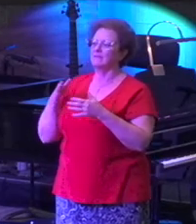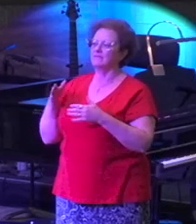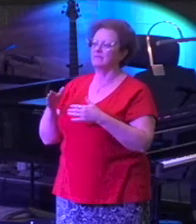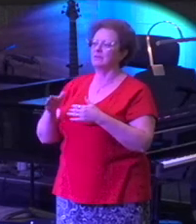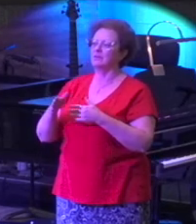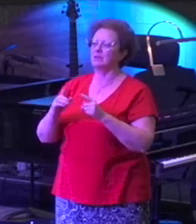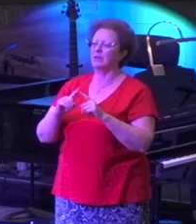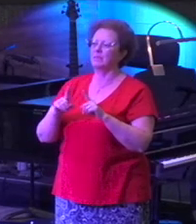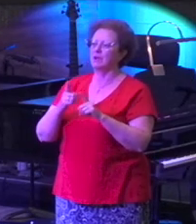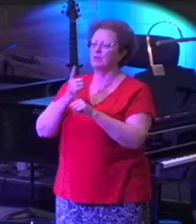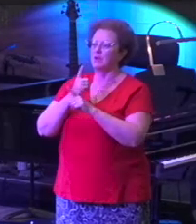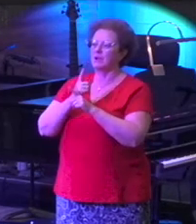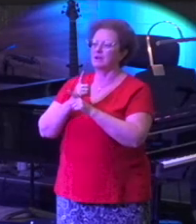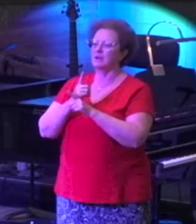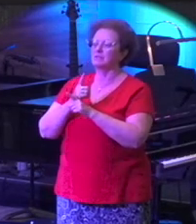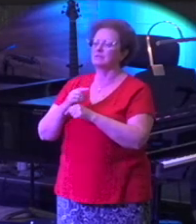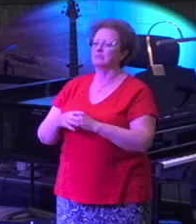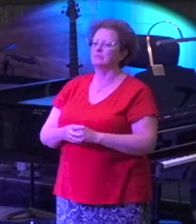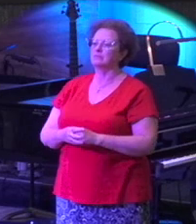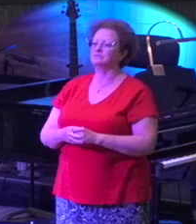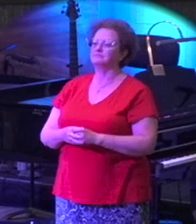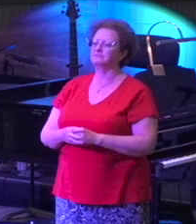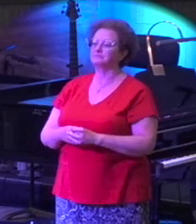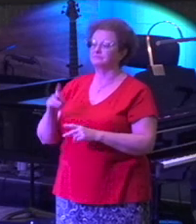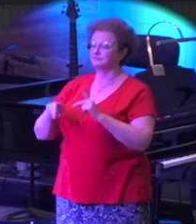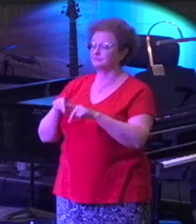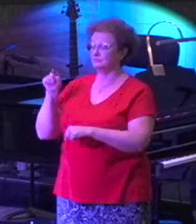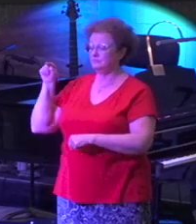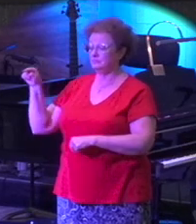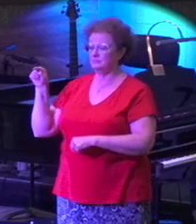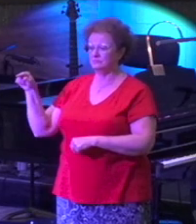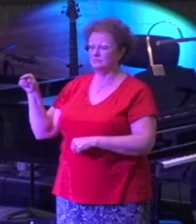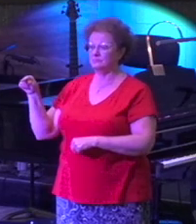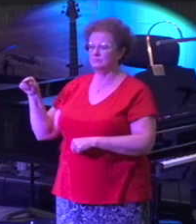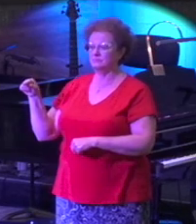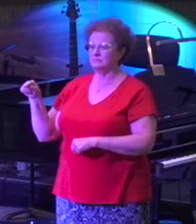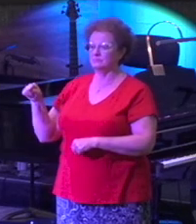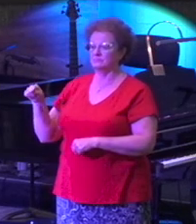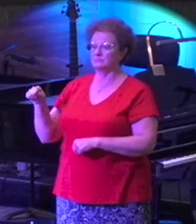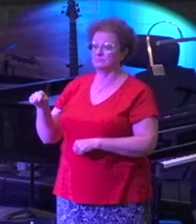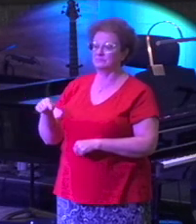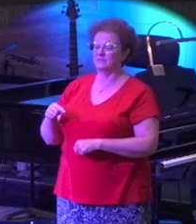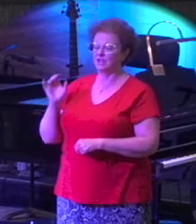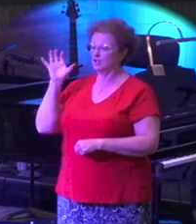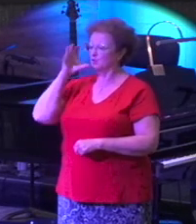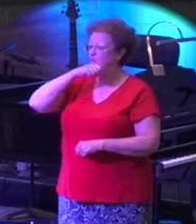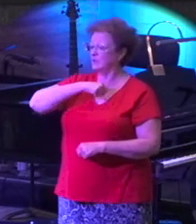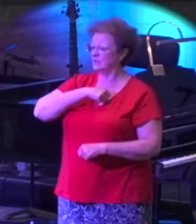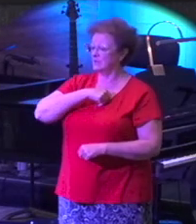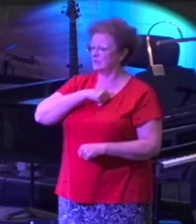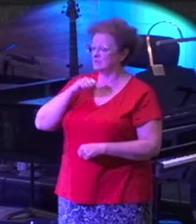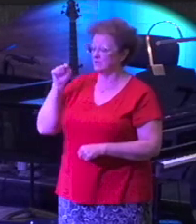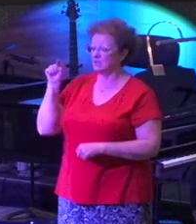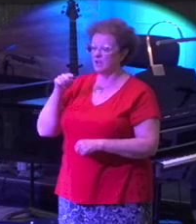right about the fish. The people of Nineveh knew that there was something fishy going on with Jonah.